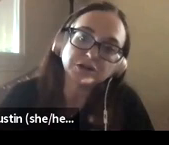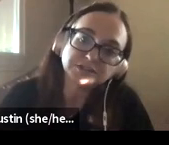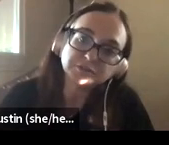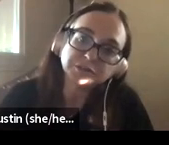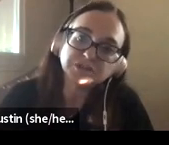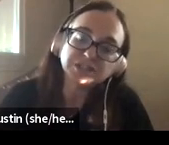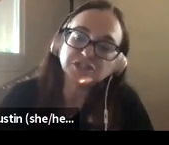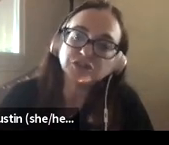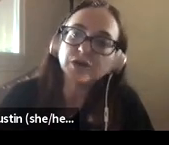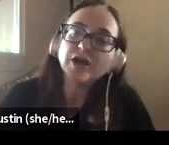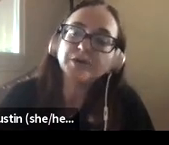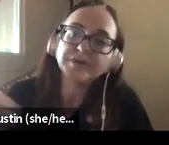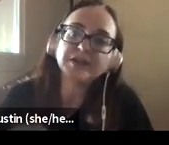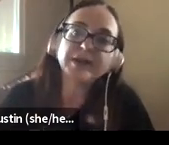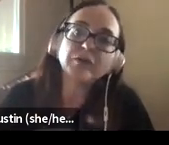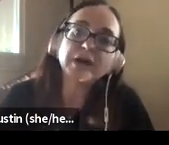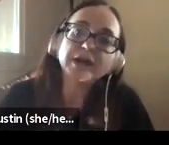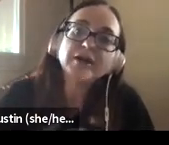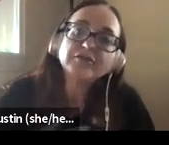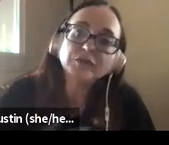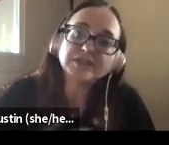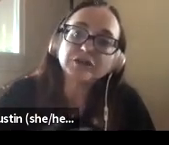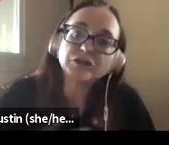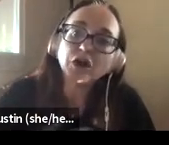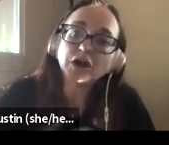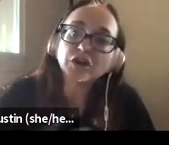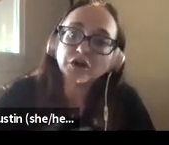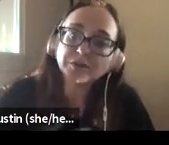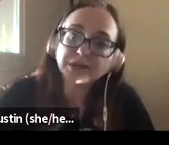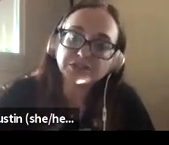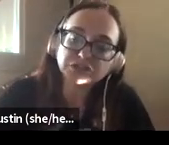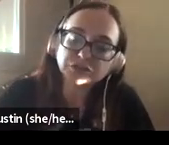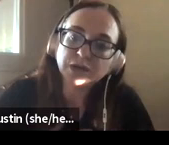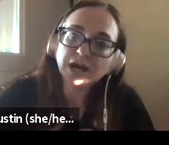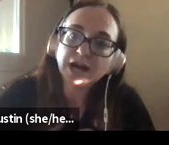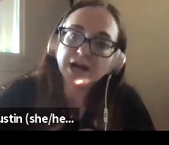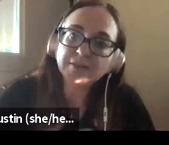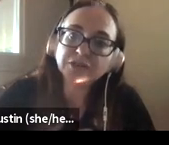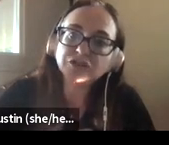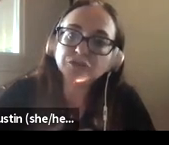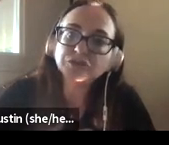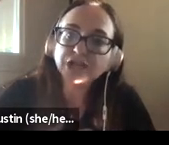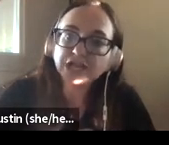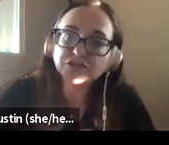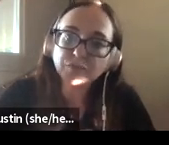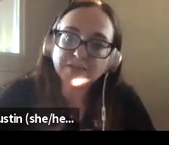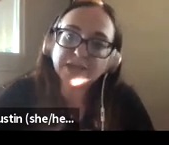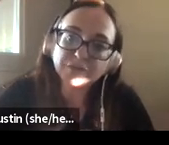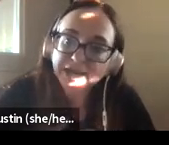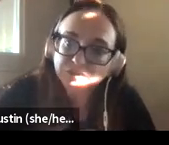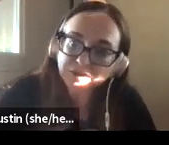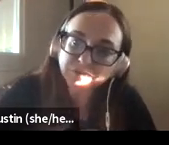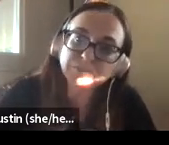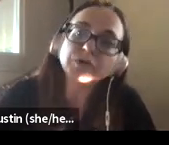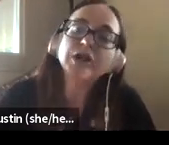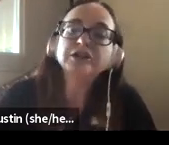be targets of abuse need to do, but we think about what folks that could cause harm need to do to change the way they